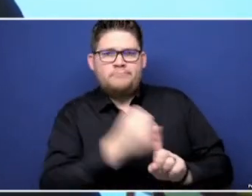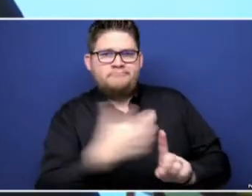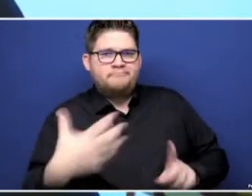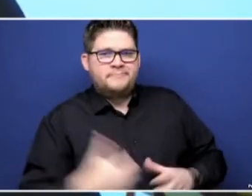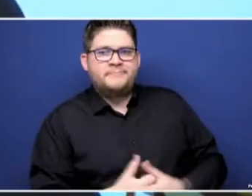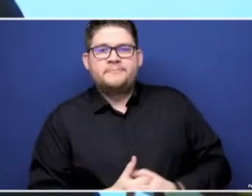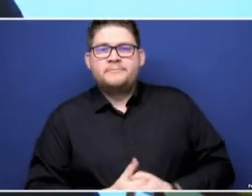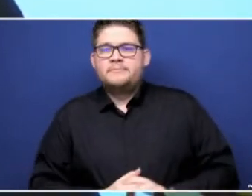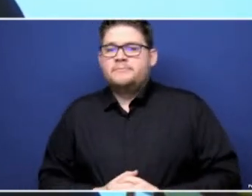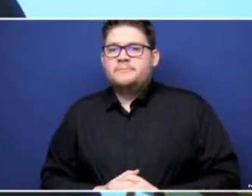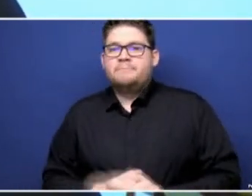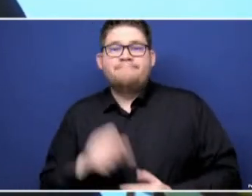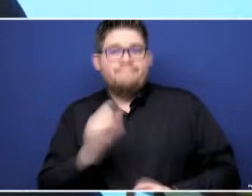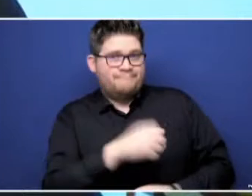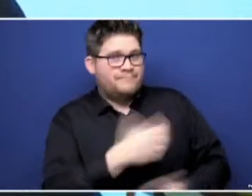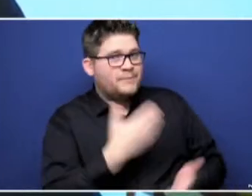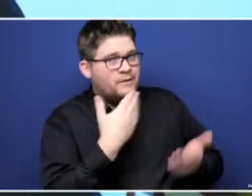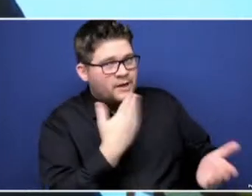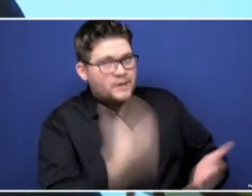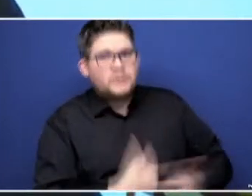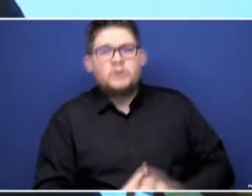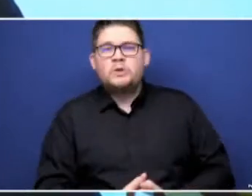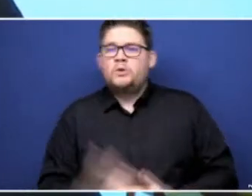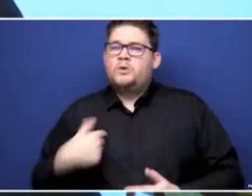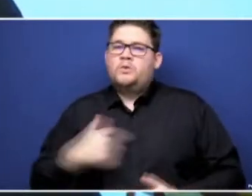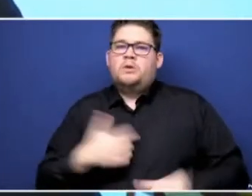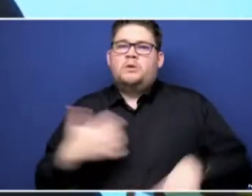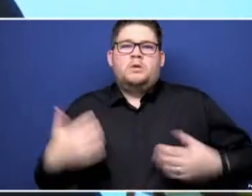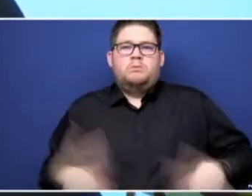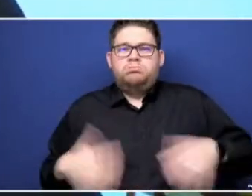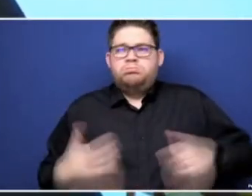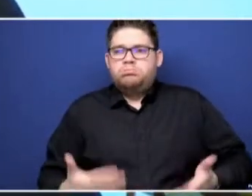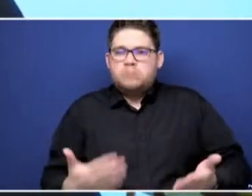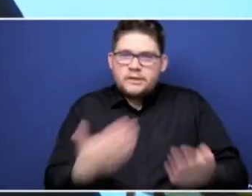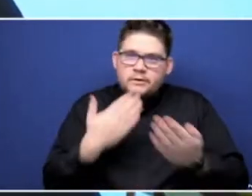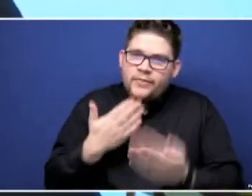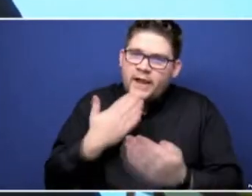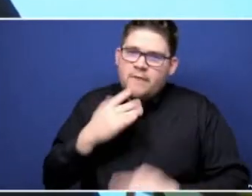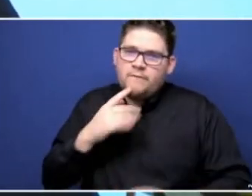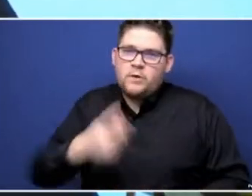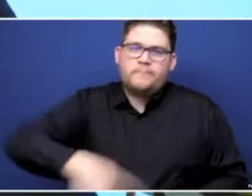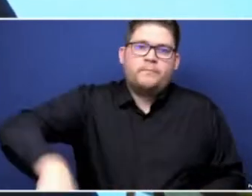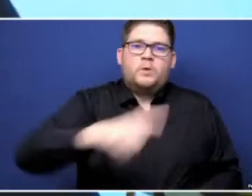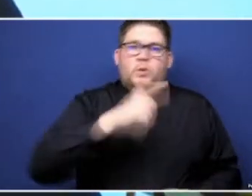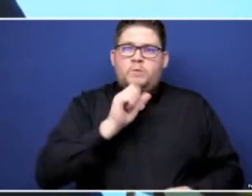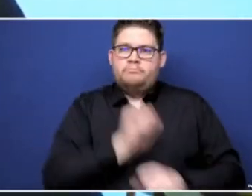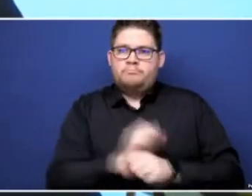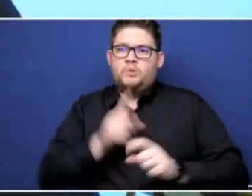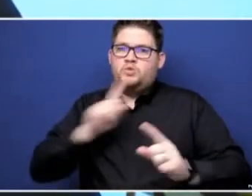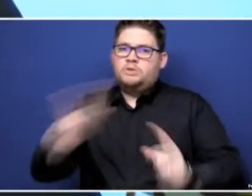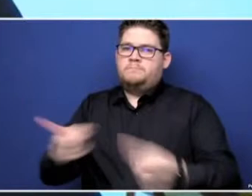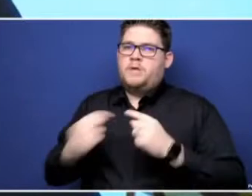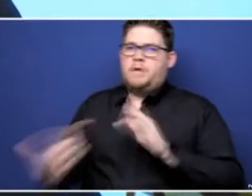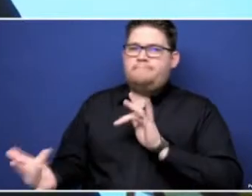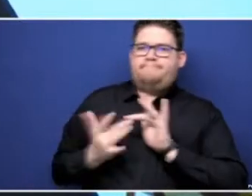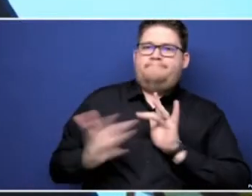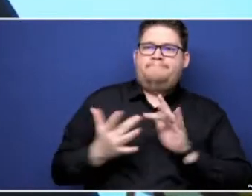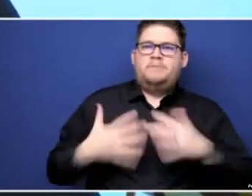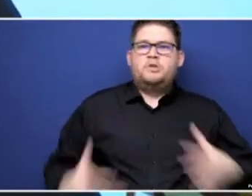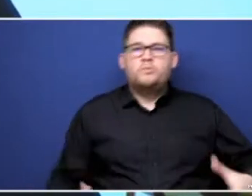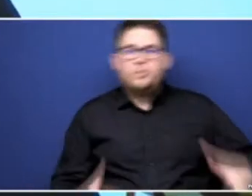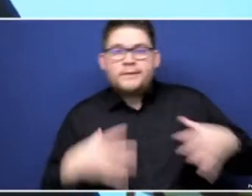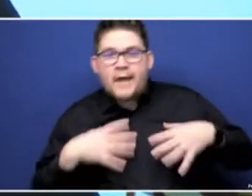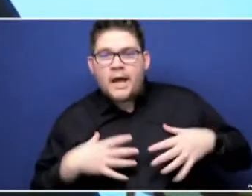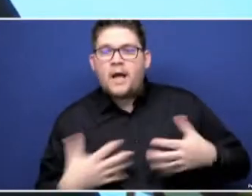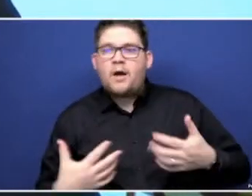and February. So we're ramping up very fast, and we are very, very happy with the response that we've had from all those different groups